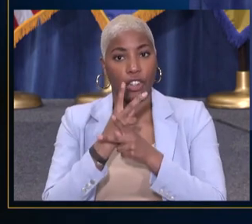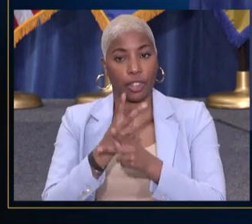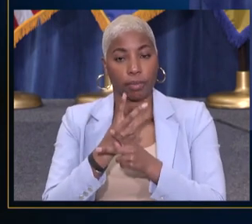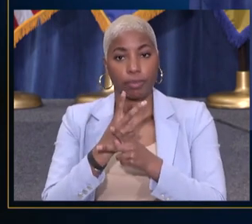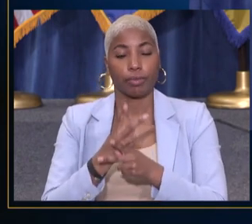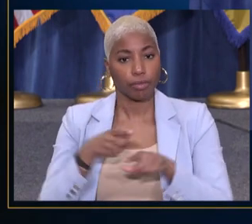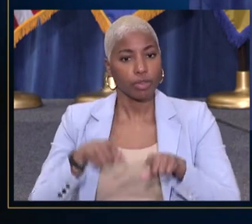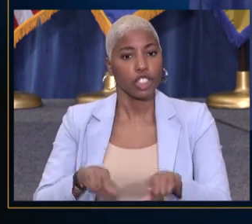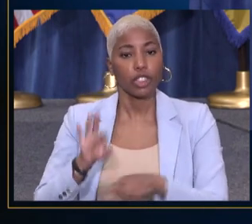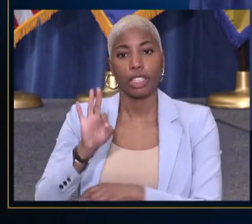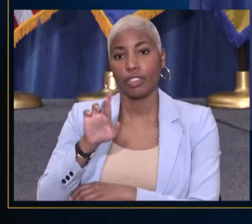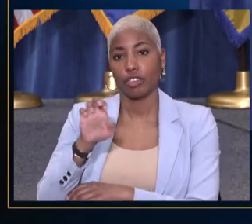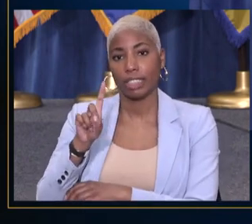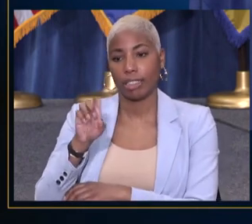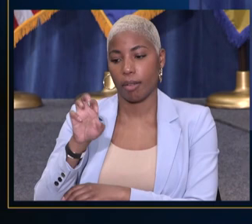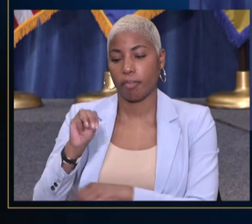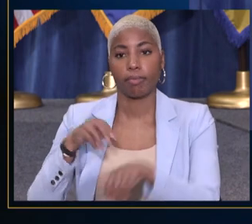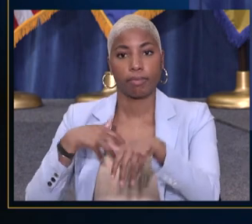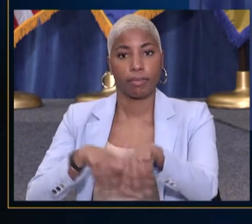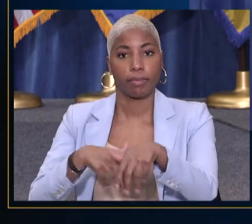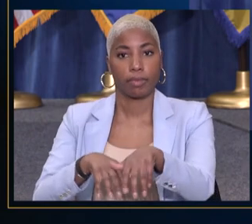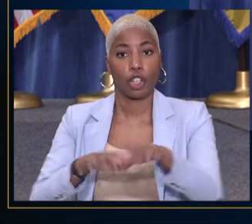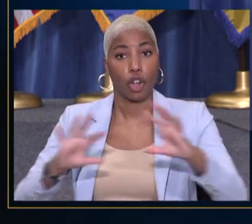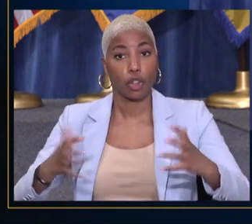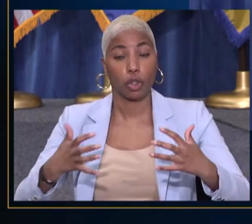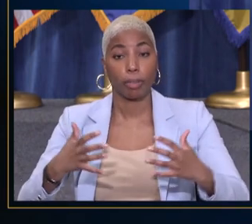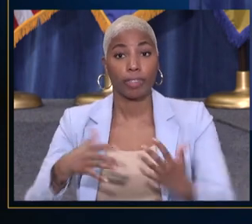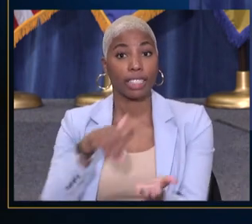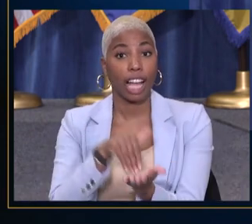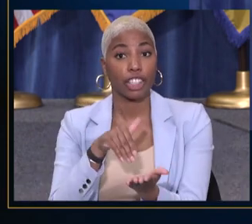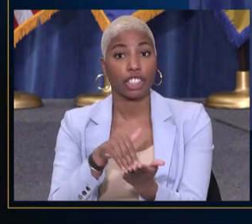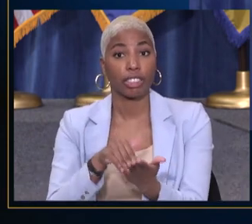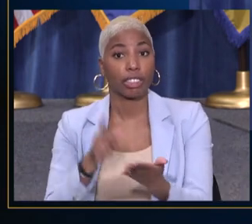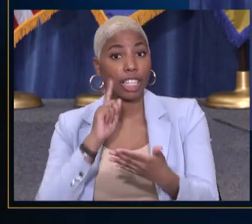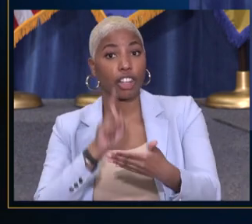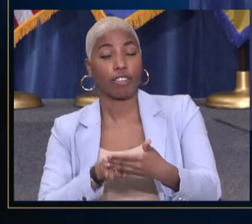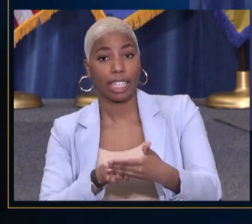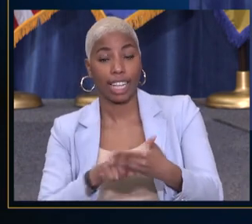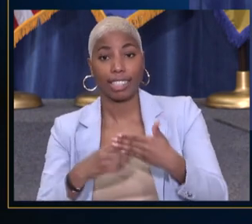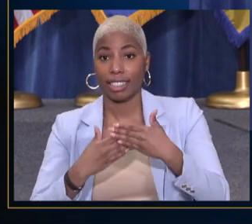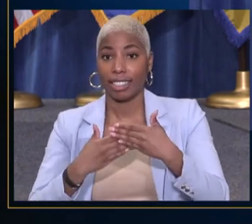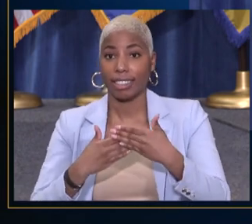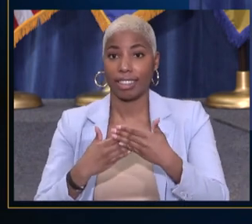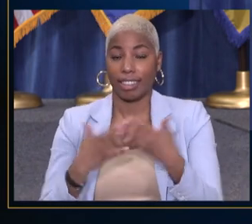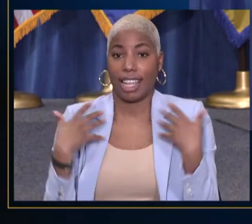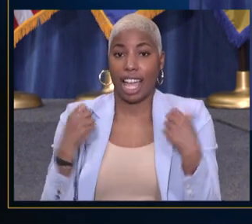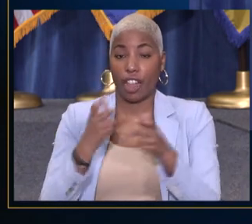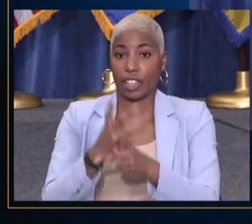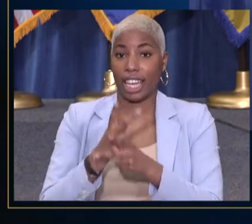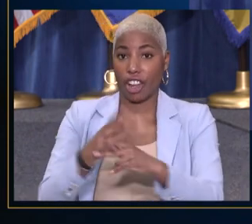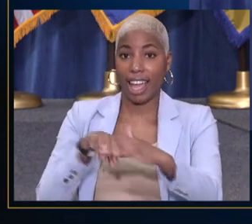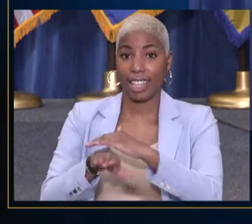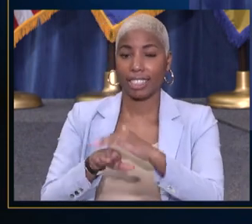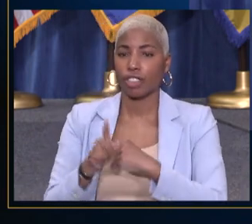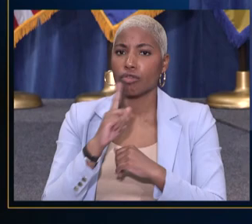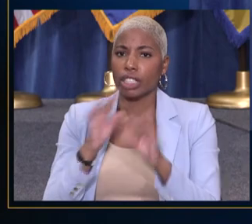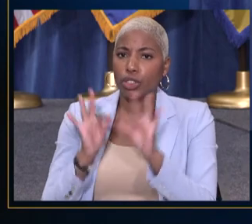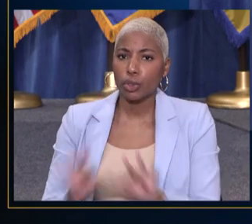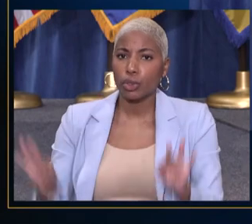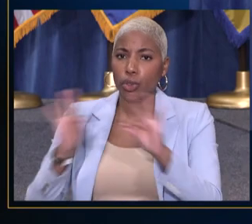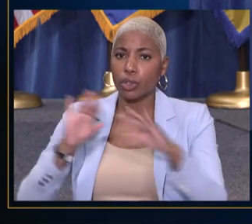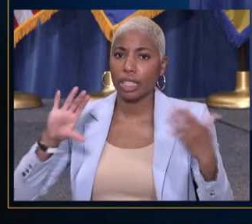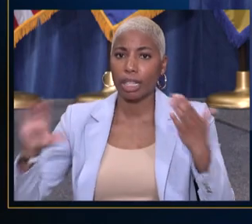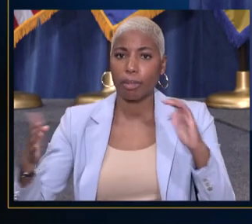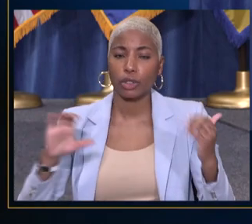Summer, there was a group of doctors who began to recognize that the delivery of health care was as crucial as any other public